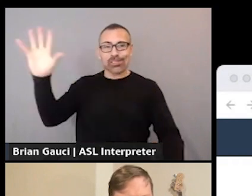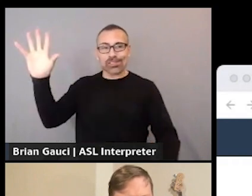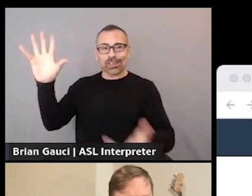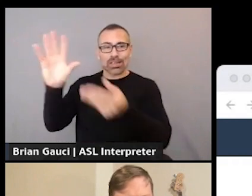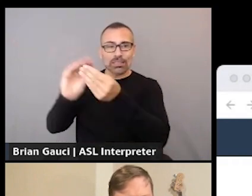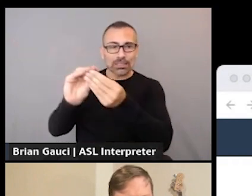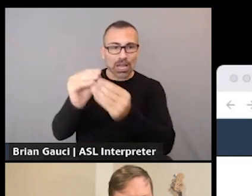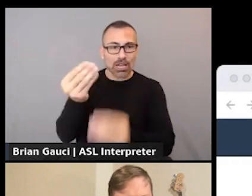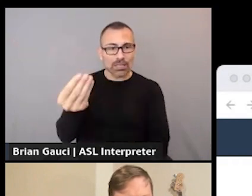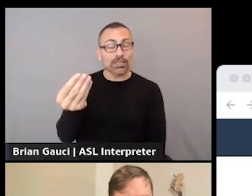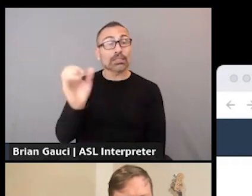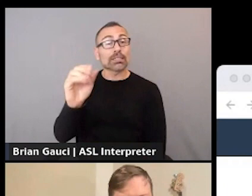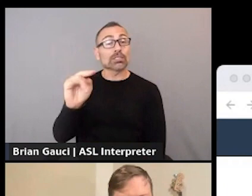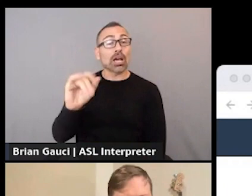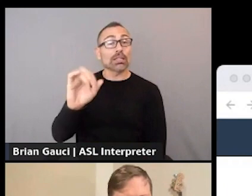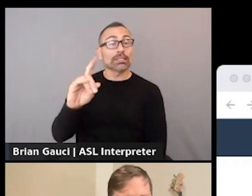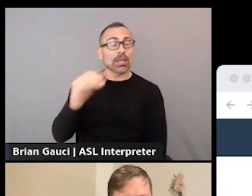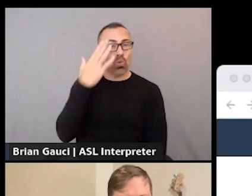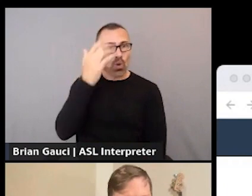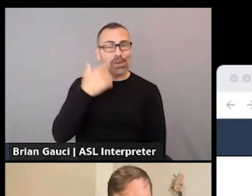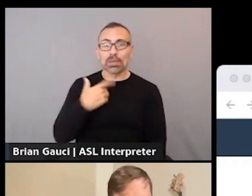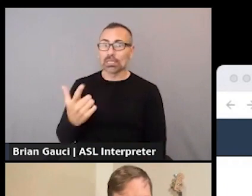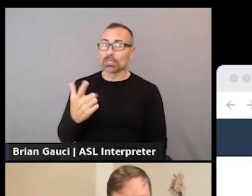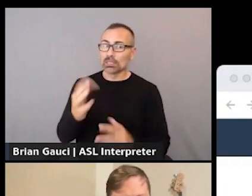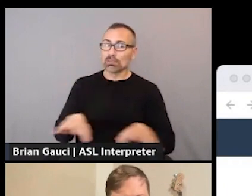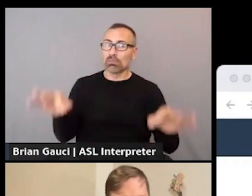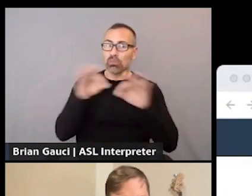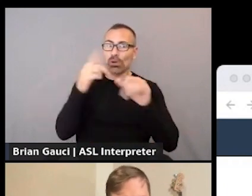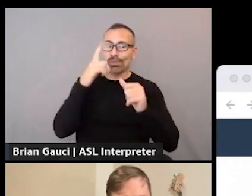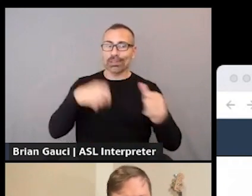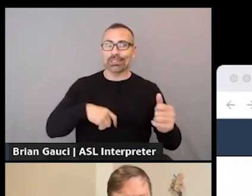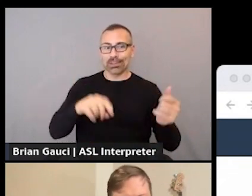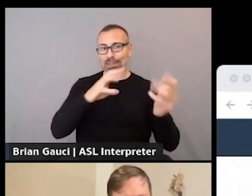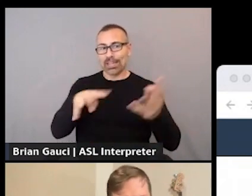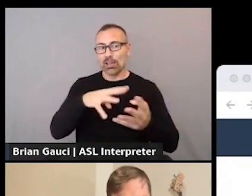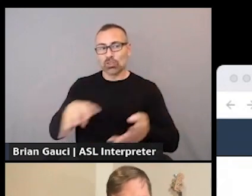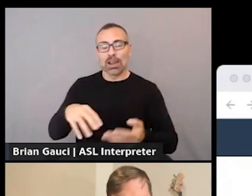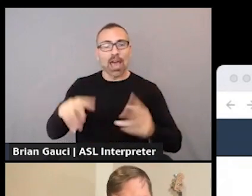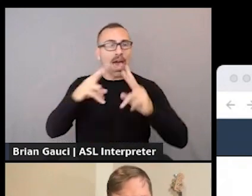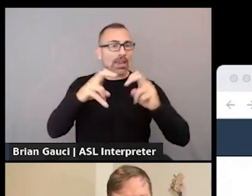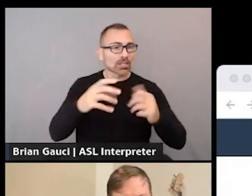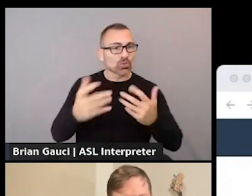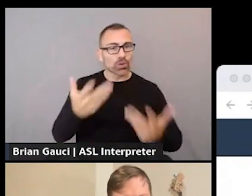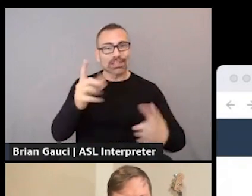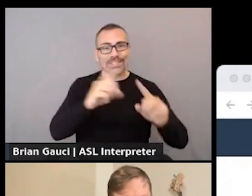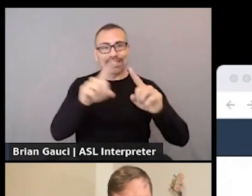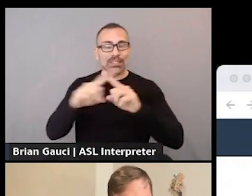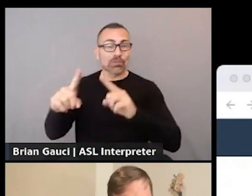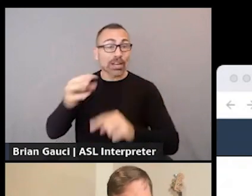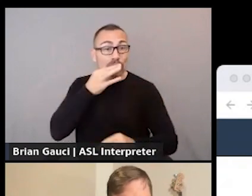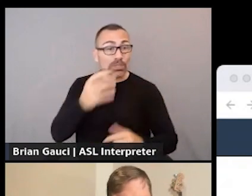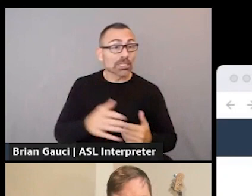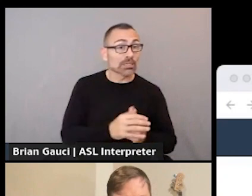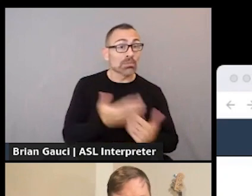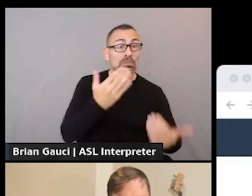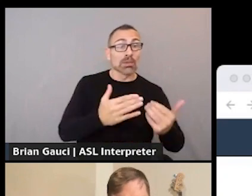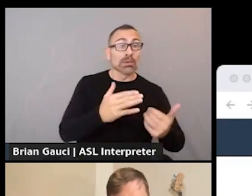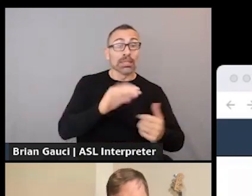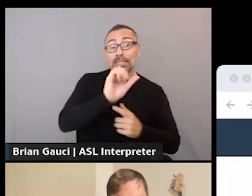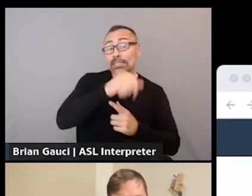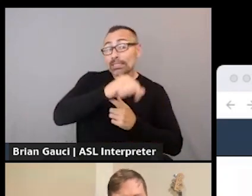downstream analytics with people of different capabilities, right? They might have SQL expertise, Python expertise, business intelligence. Maybe they don't code at